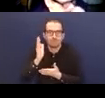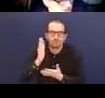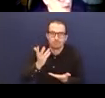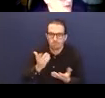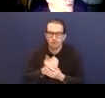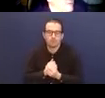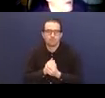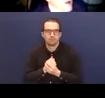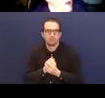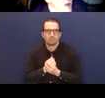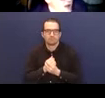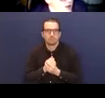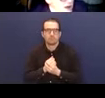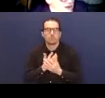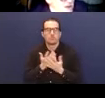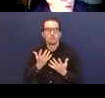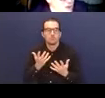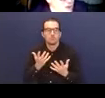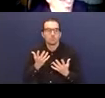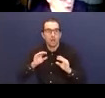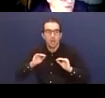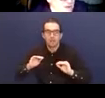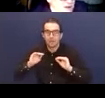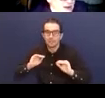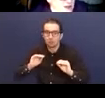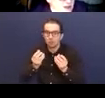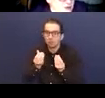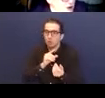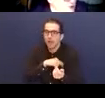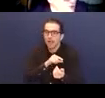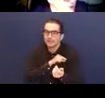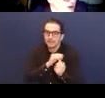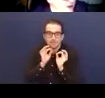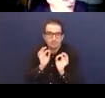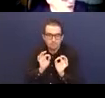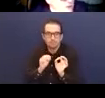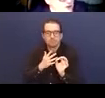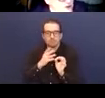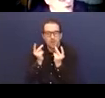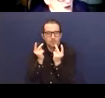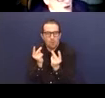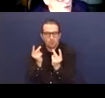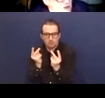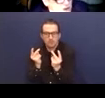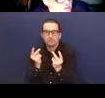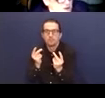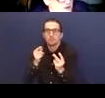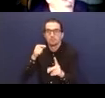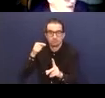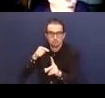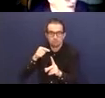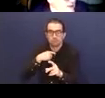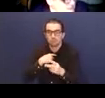of 36. Equal access to all levels of education and vocational training, including persons with